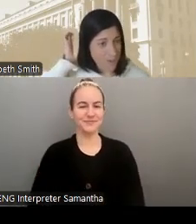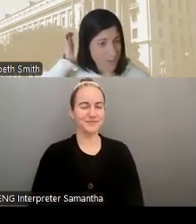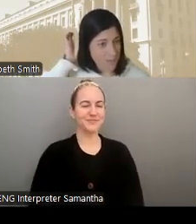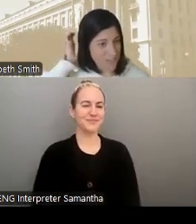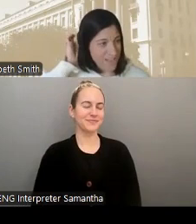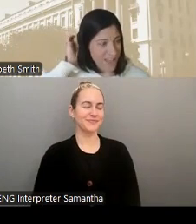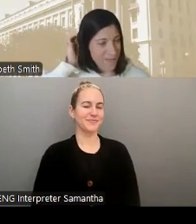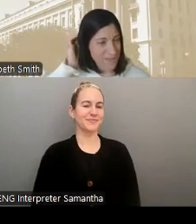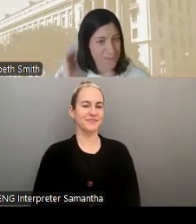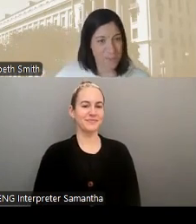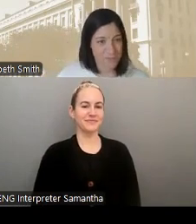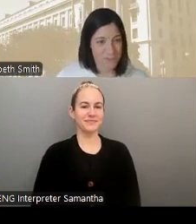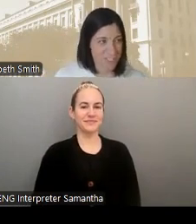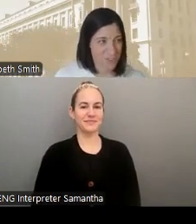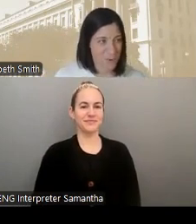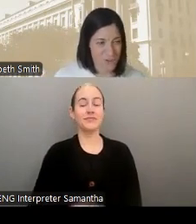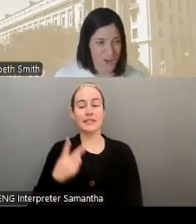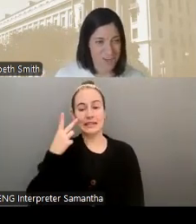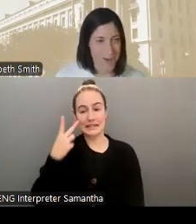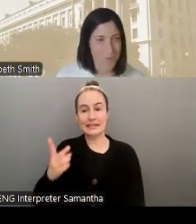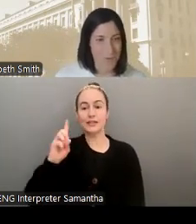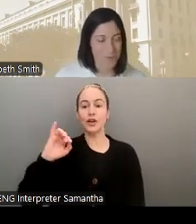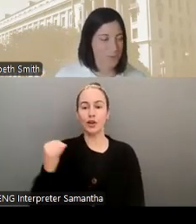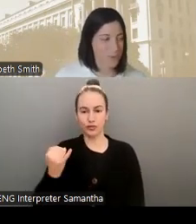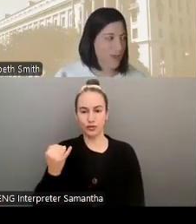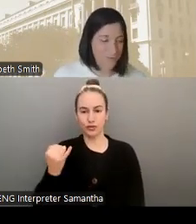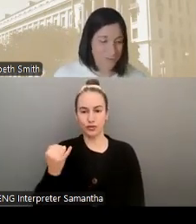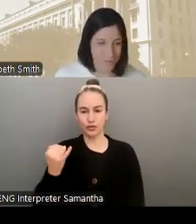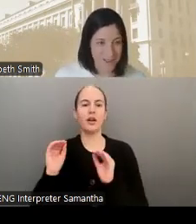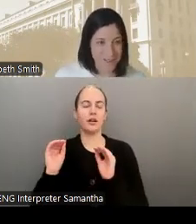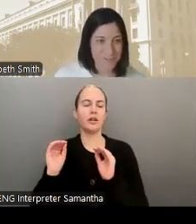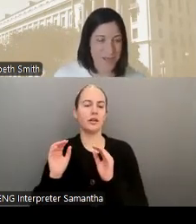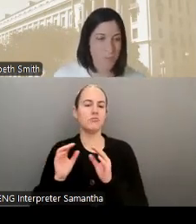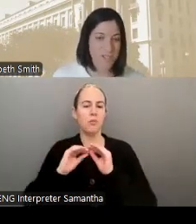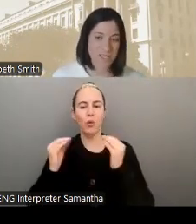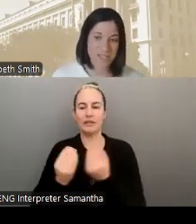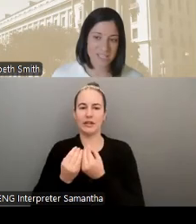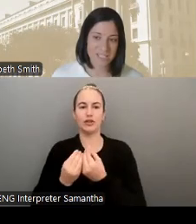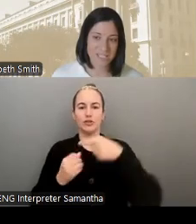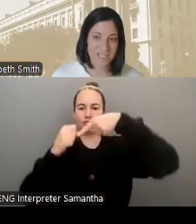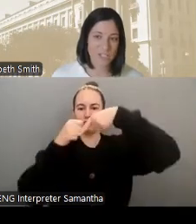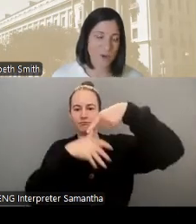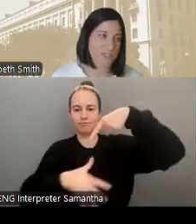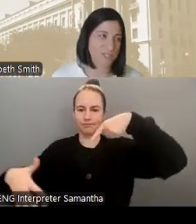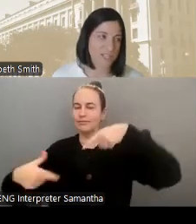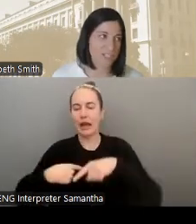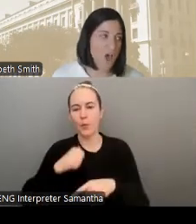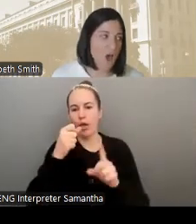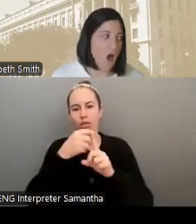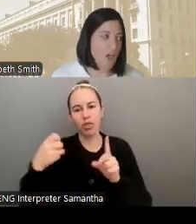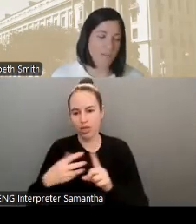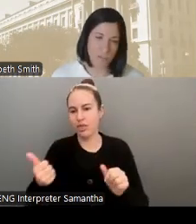up on the screen, I have the Department of Justice org chart. I won't go through every box, but what this is this